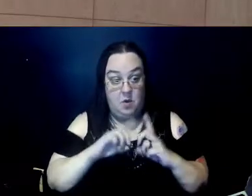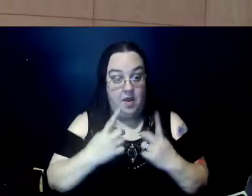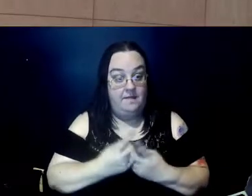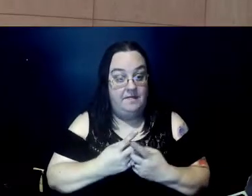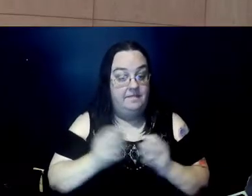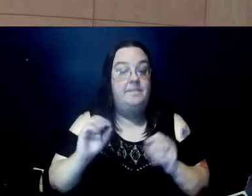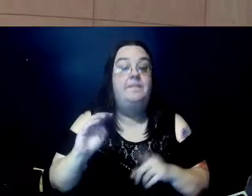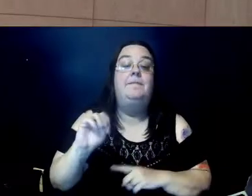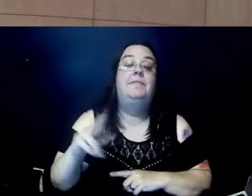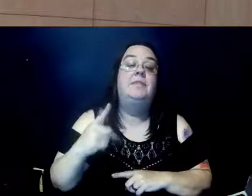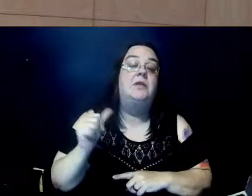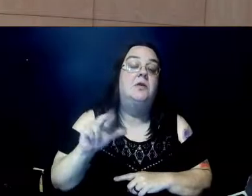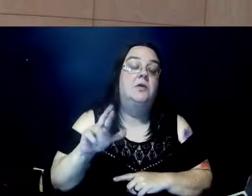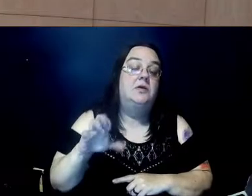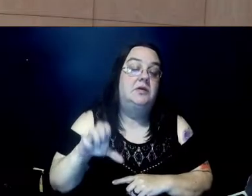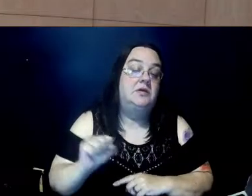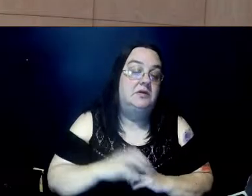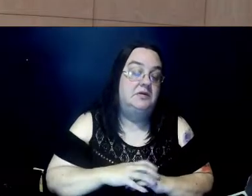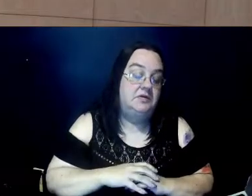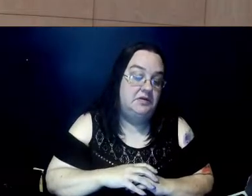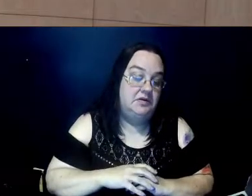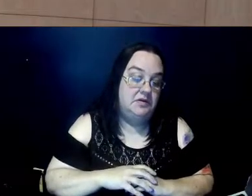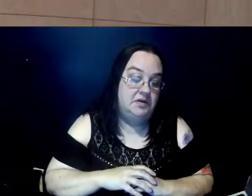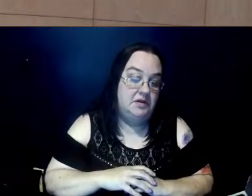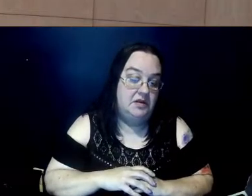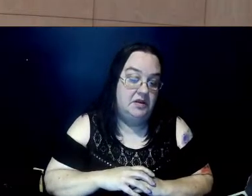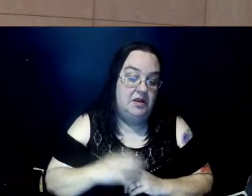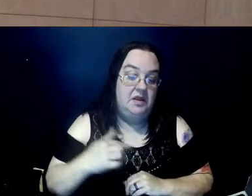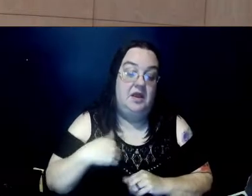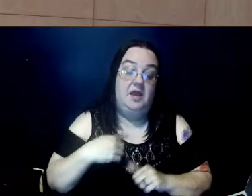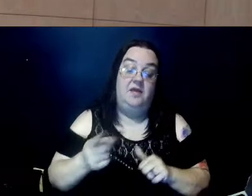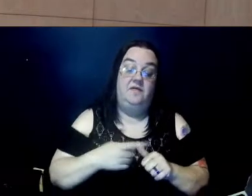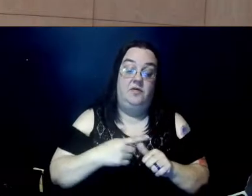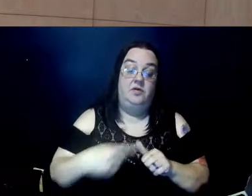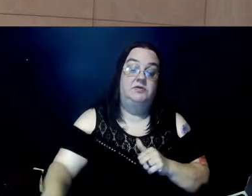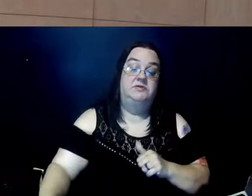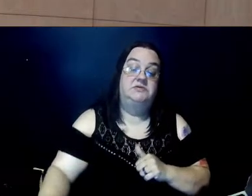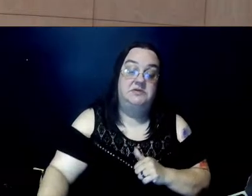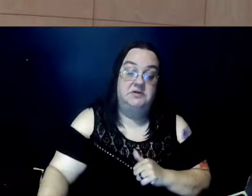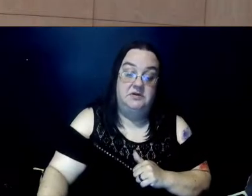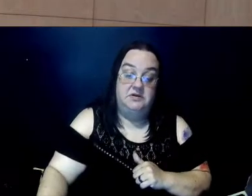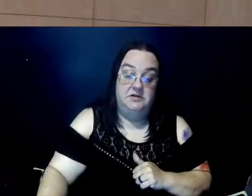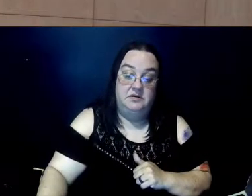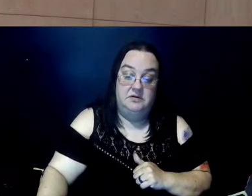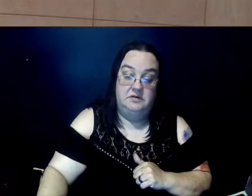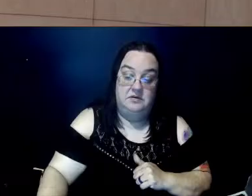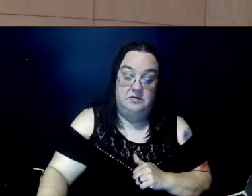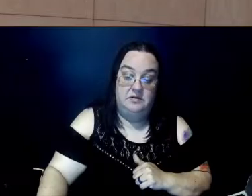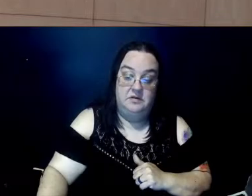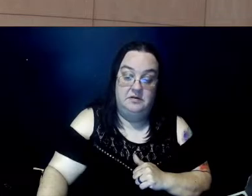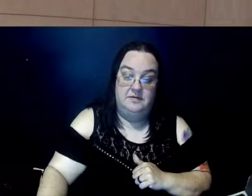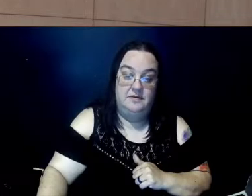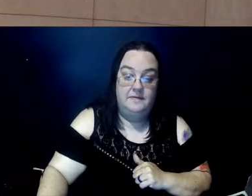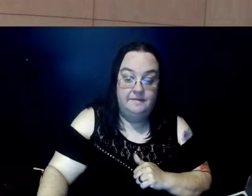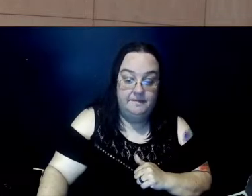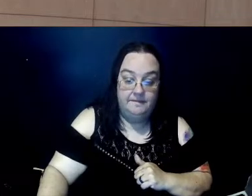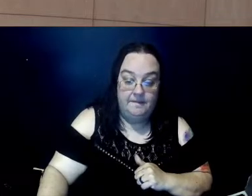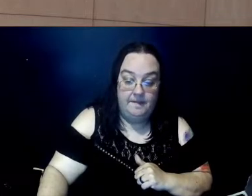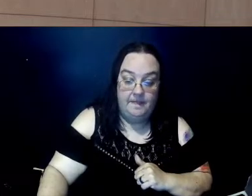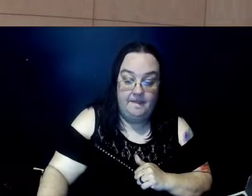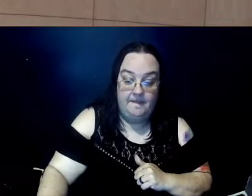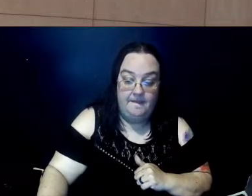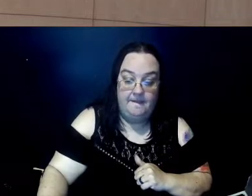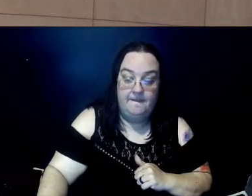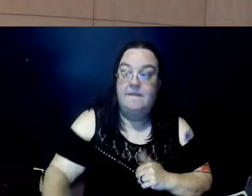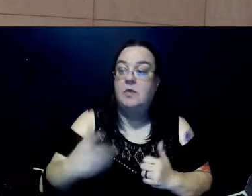Mr. Garces. Much first want to say thanks to the police department, Cheverly's police department. I mean,